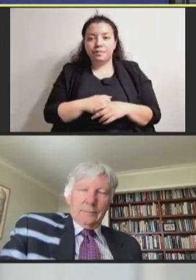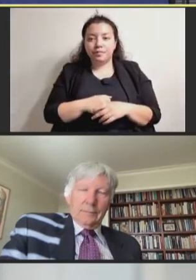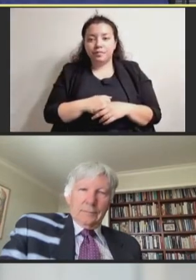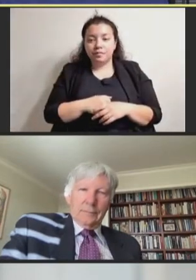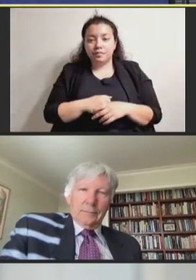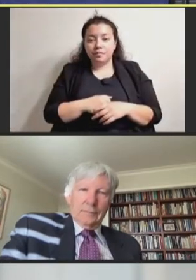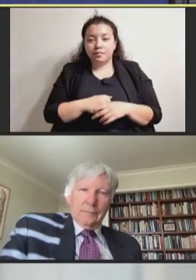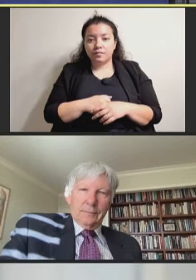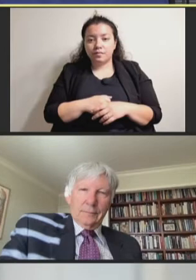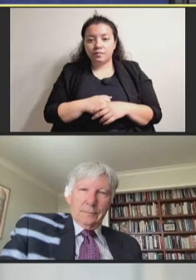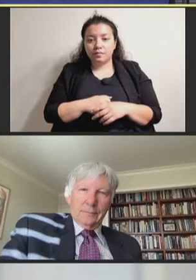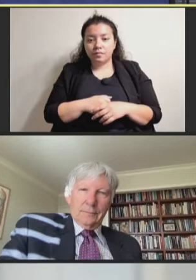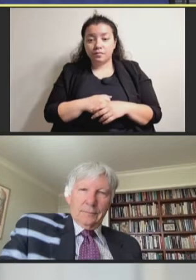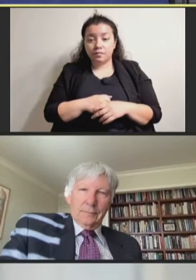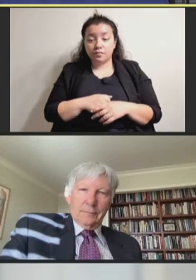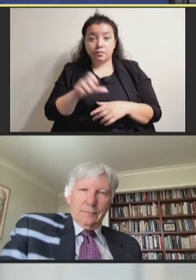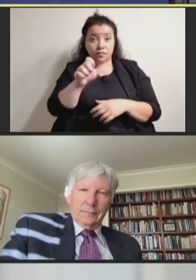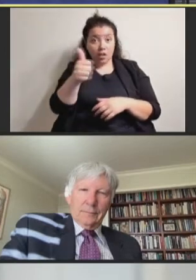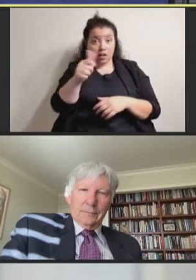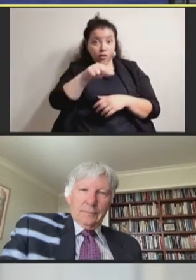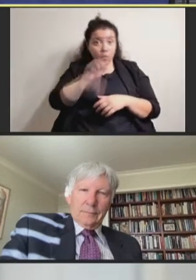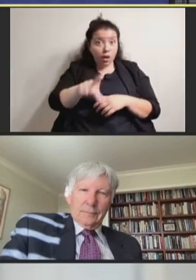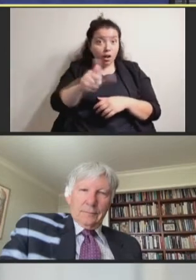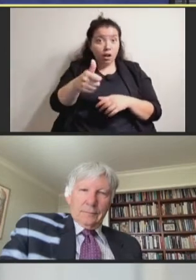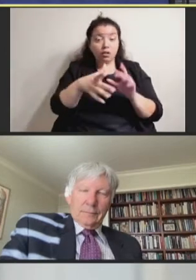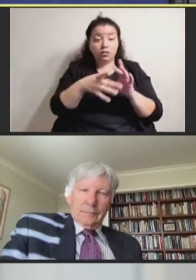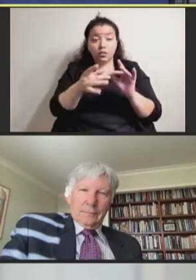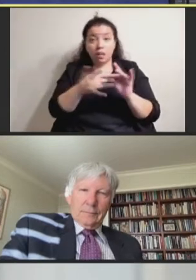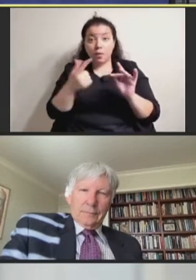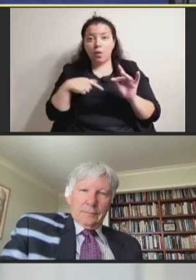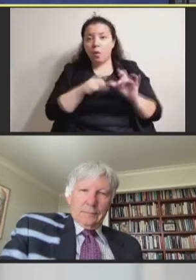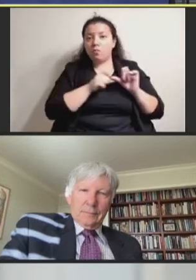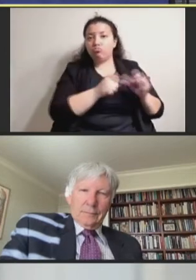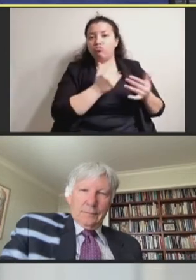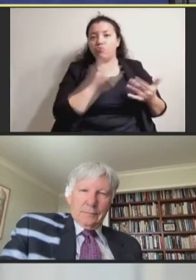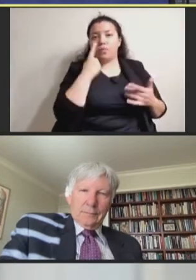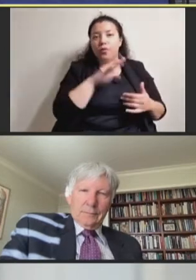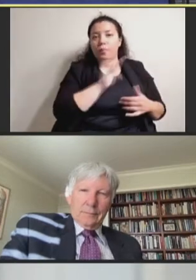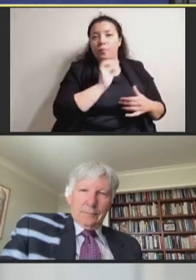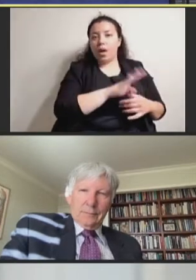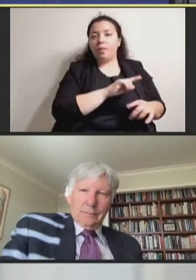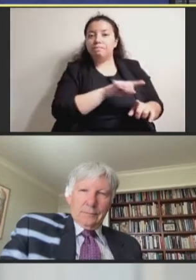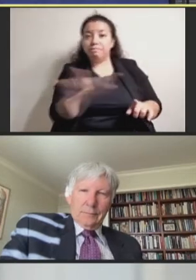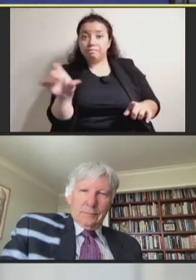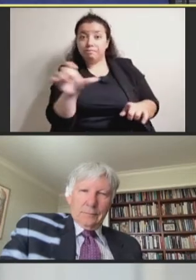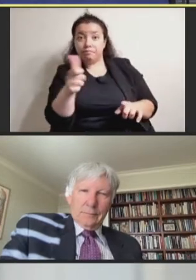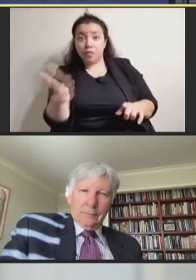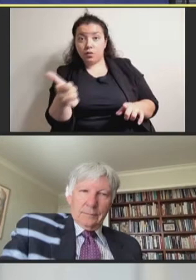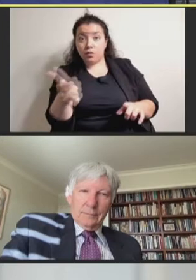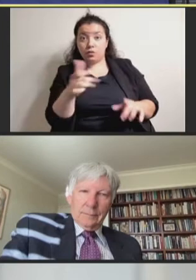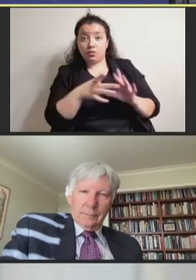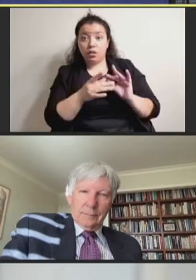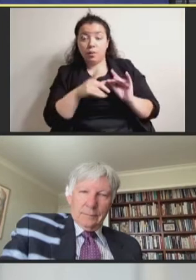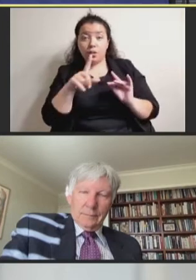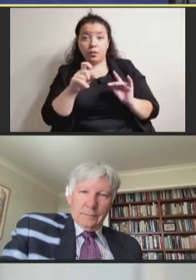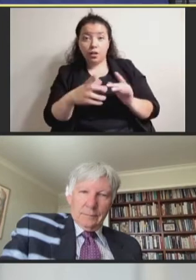There are other questions or comments online while we're trying to get Bob Schechter's question. No one else at the